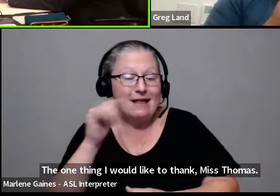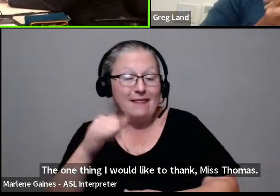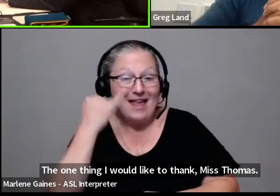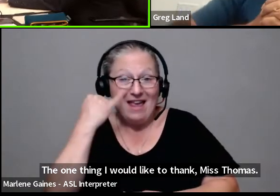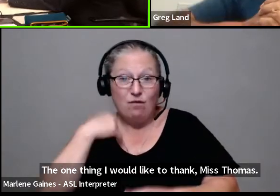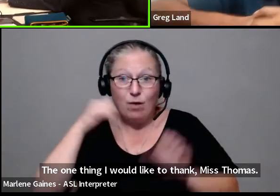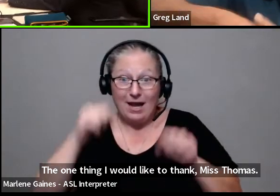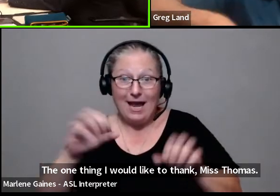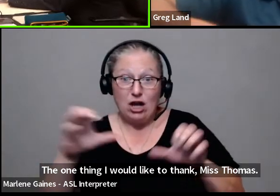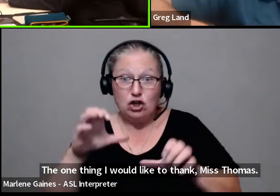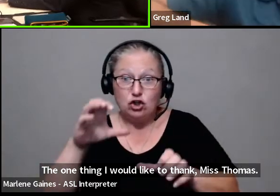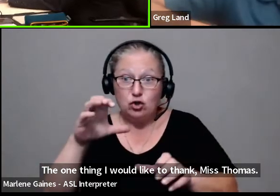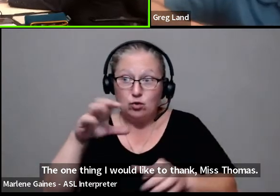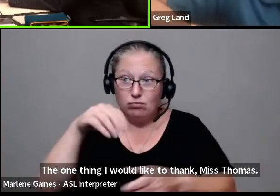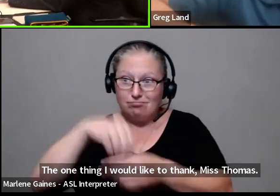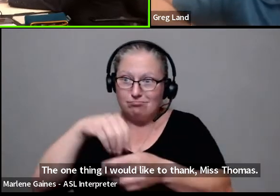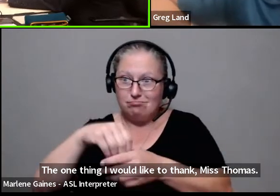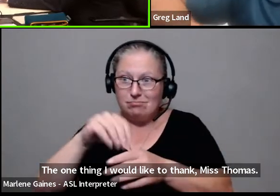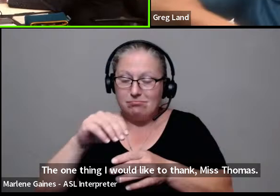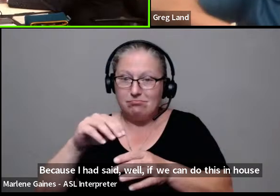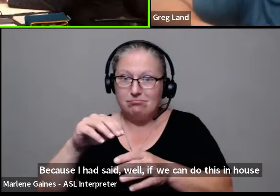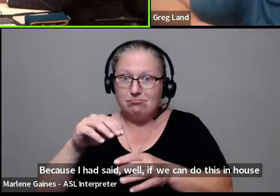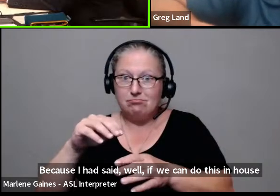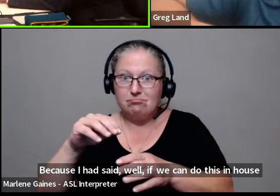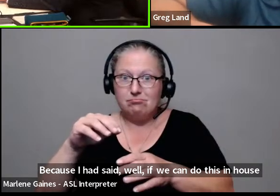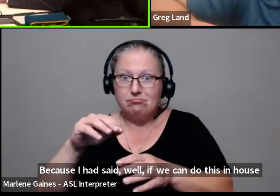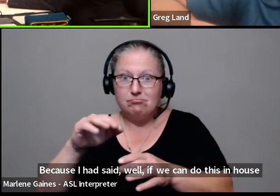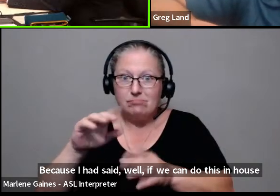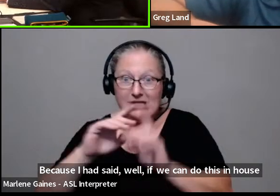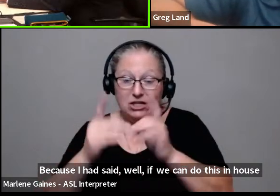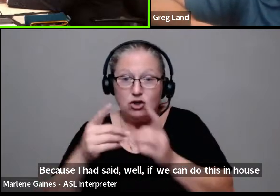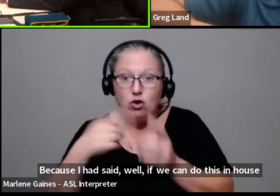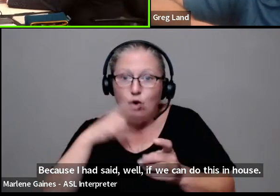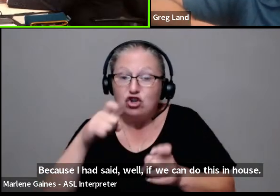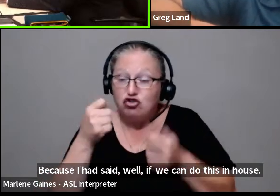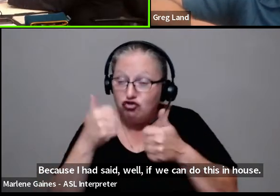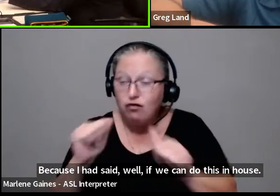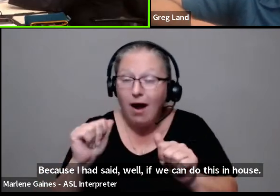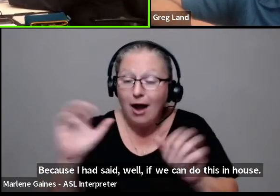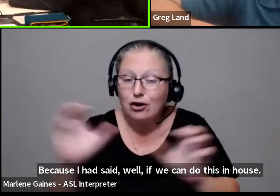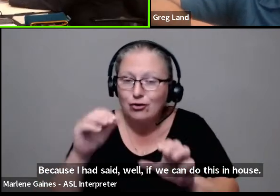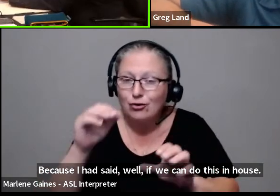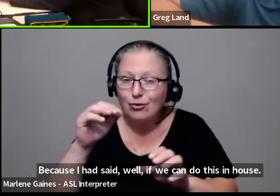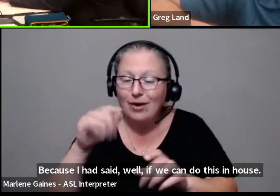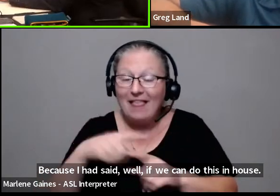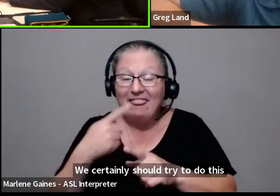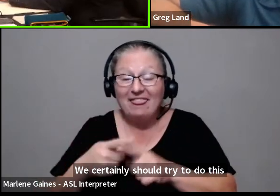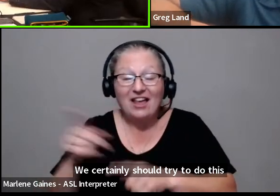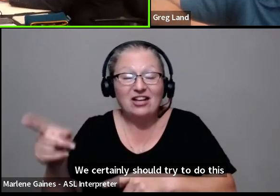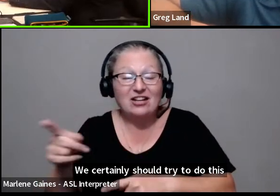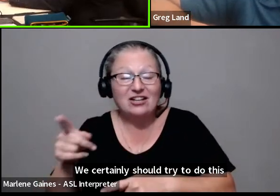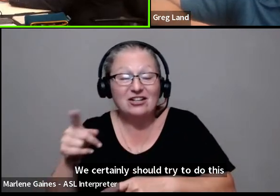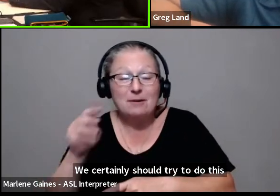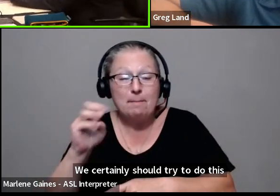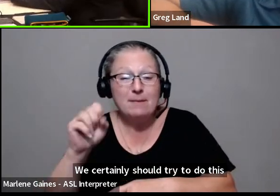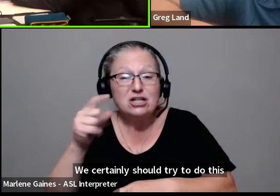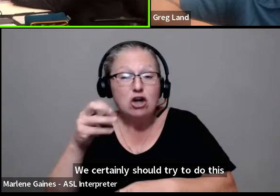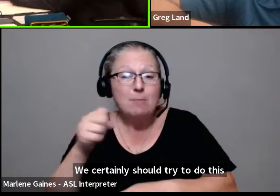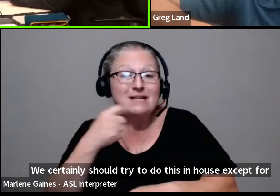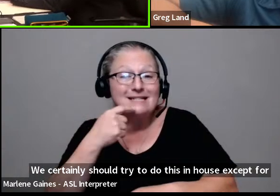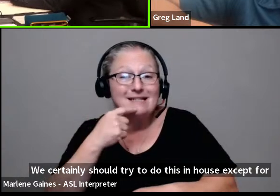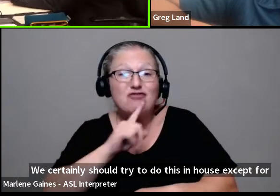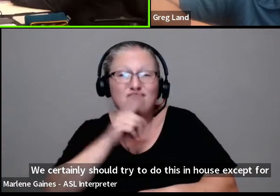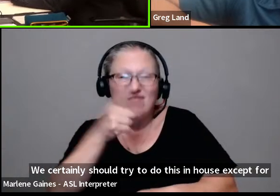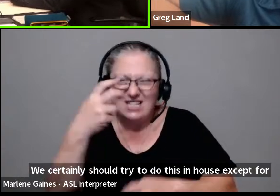can do this in-house, we certainly should try to do this in-house, except for the fact that she says, well, it really is